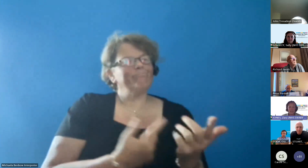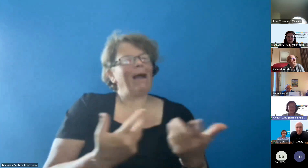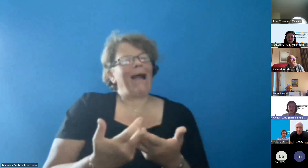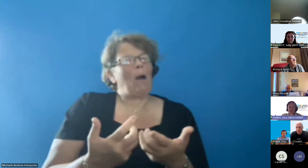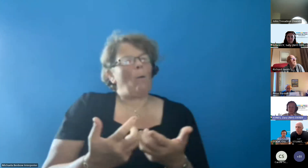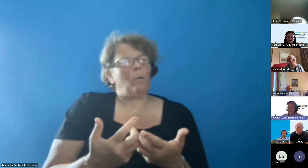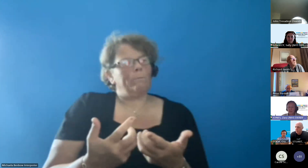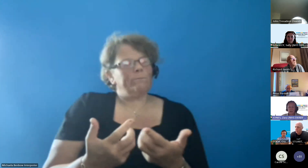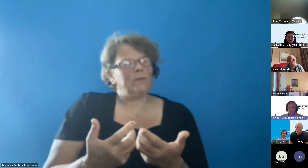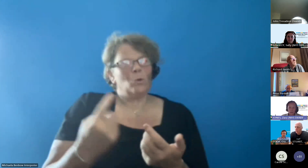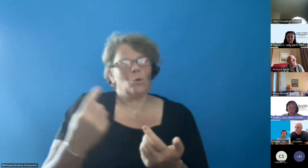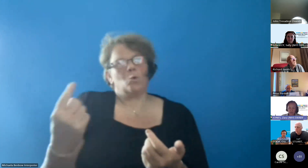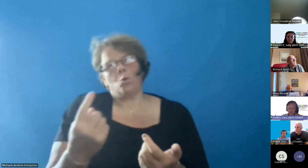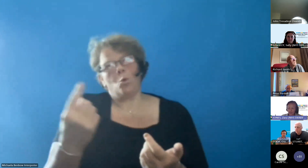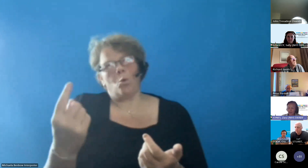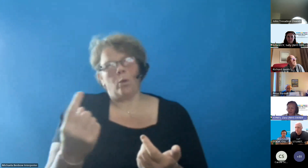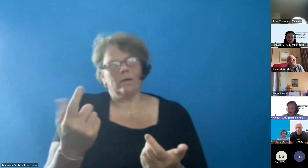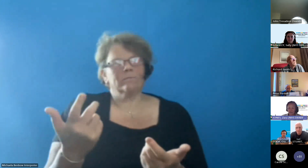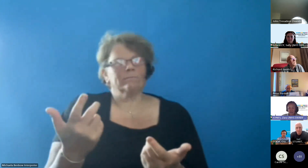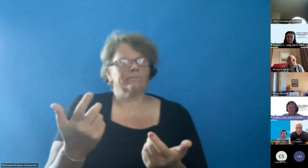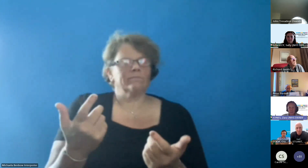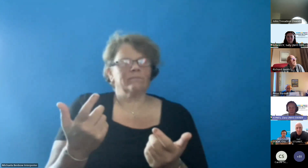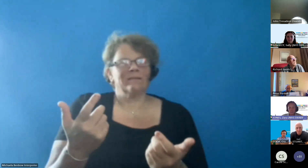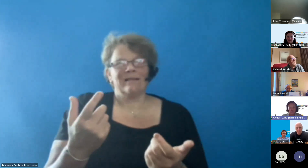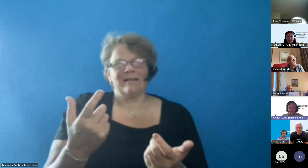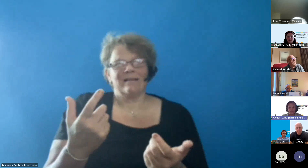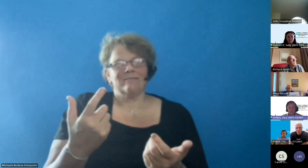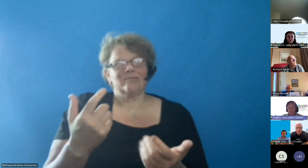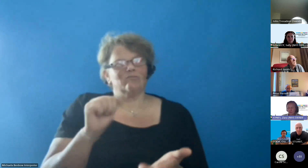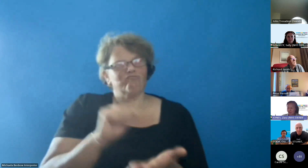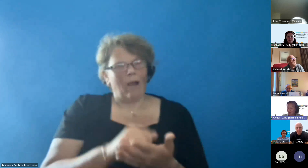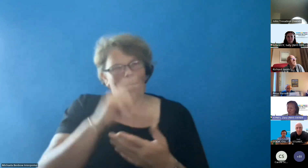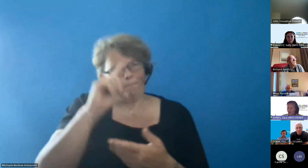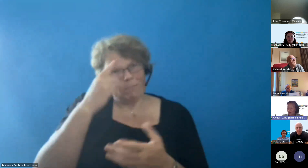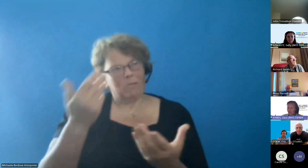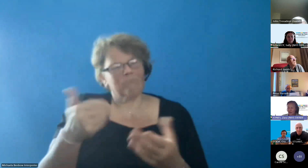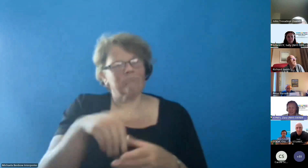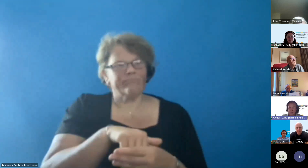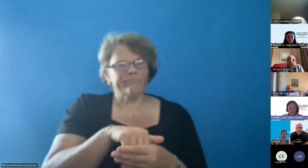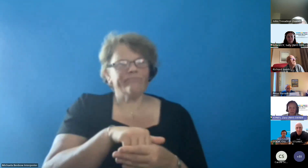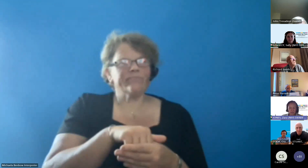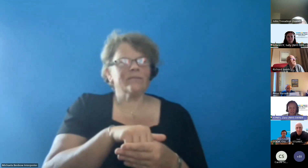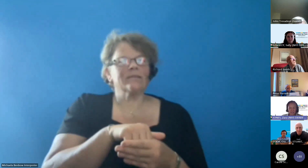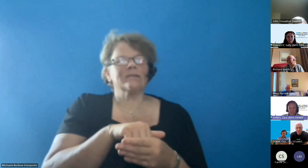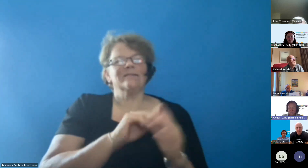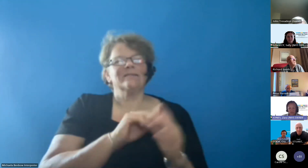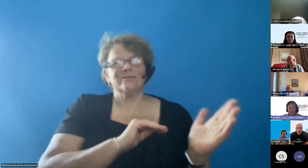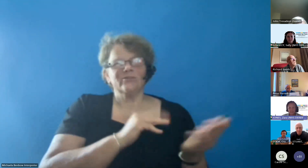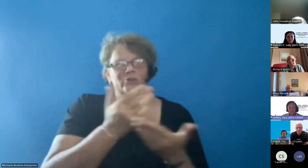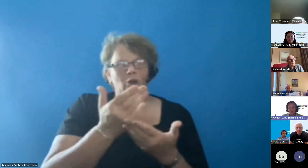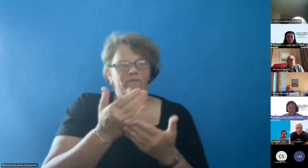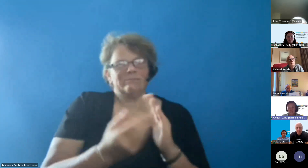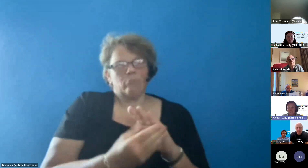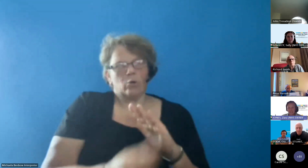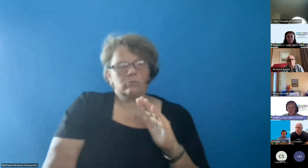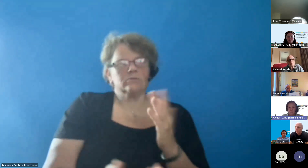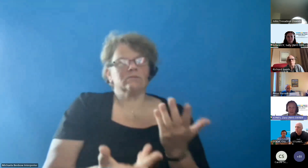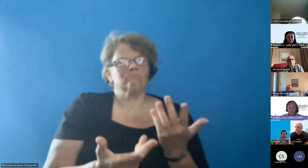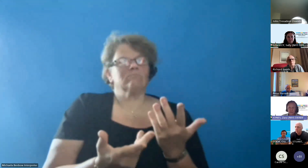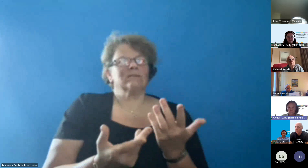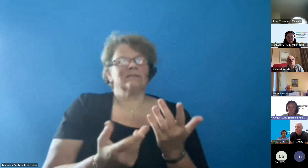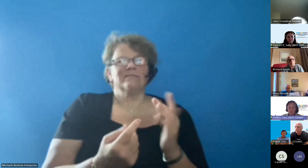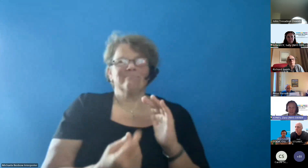who we engage with and how we get all of the relevant inputs to make sure that we've got the right service models, etc., is is